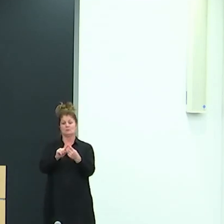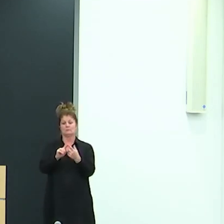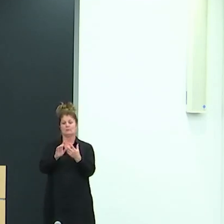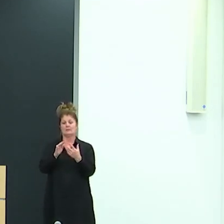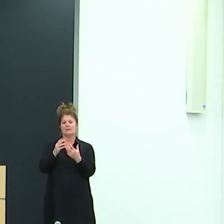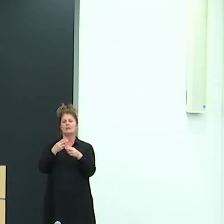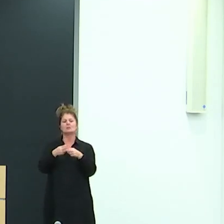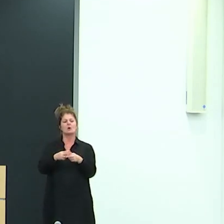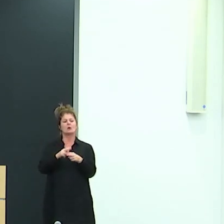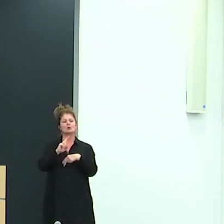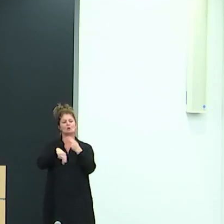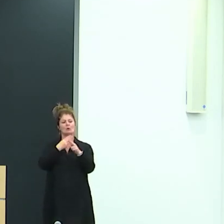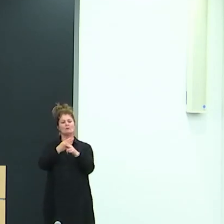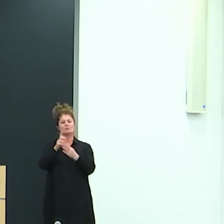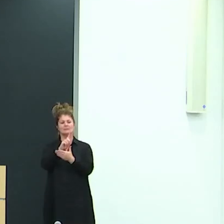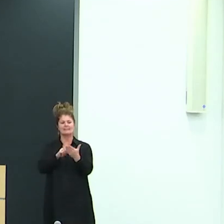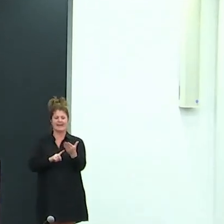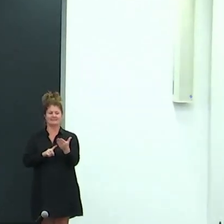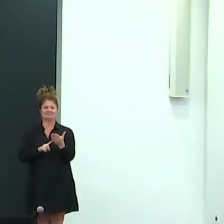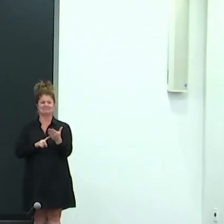that's called universal design.